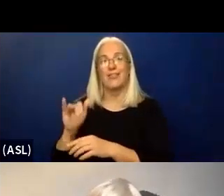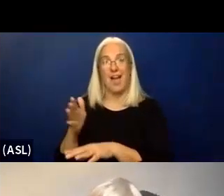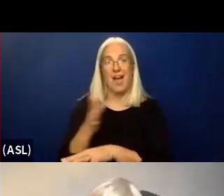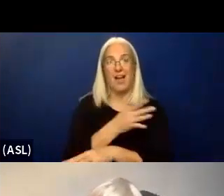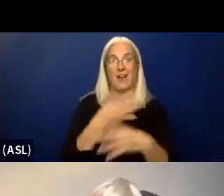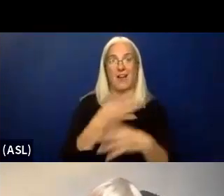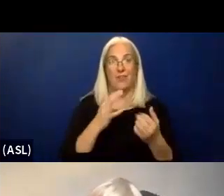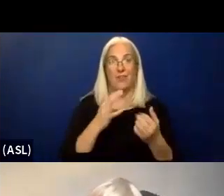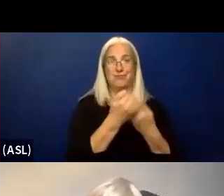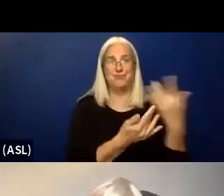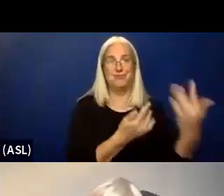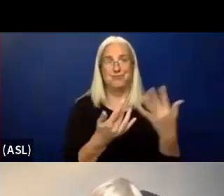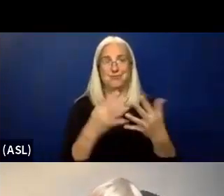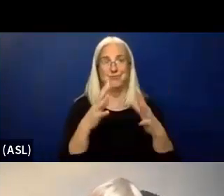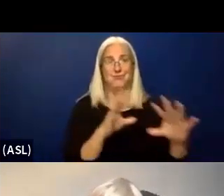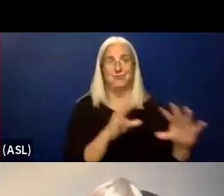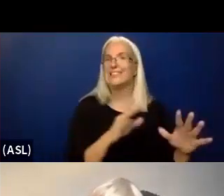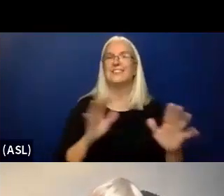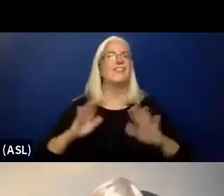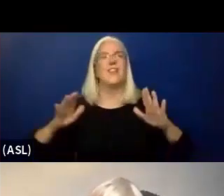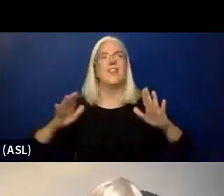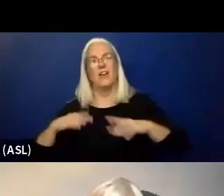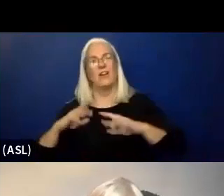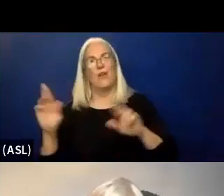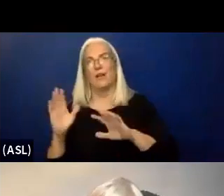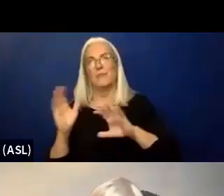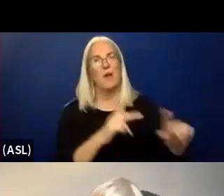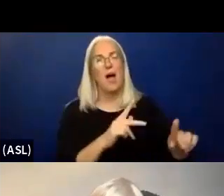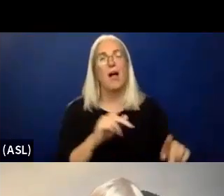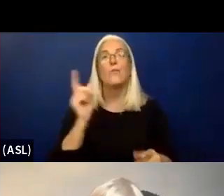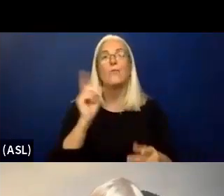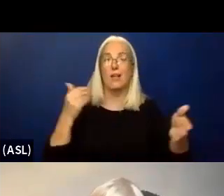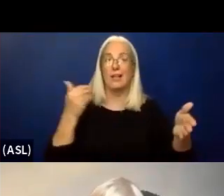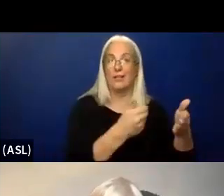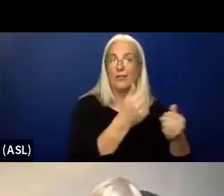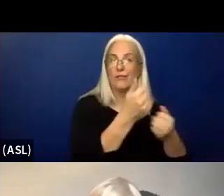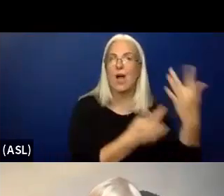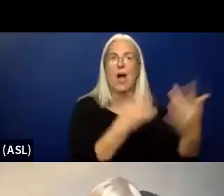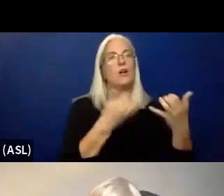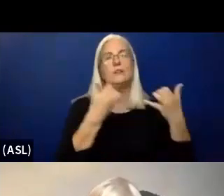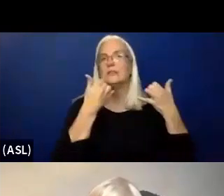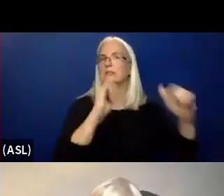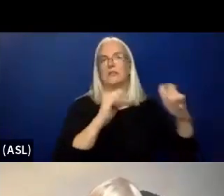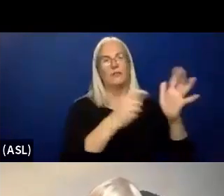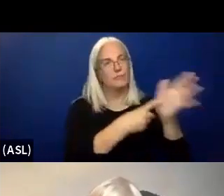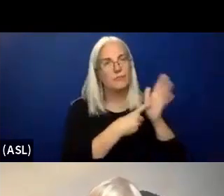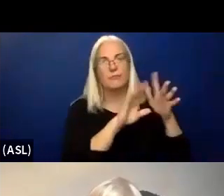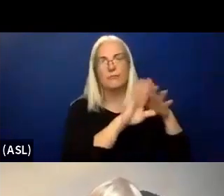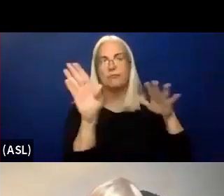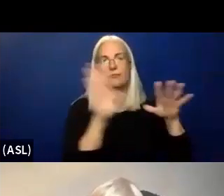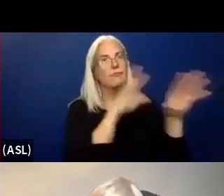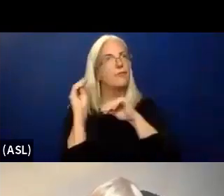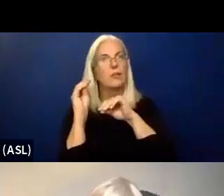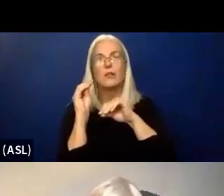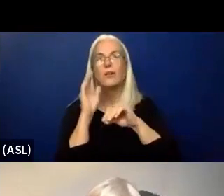into the fire perimeter, that's going to take a longer time for those public safety tasks to be completed